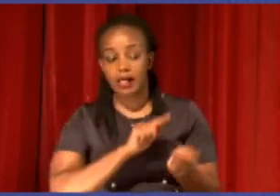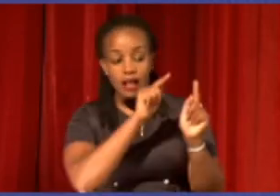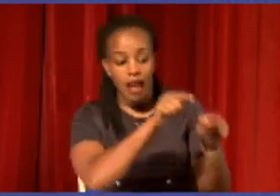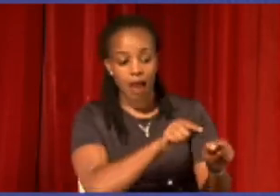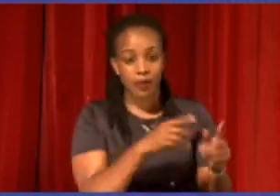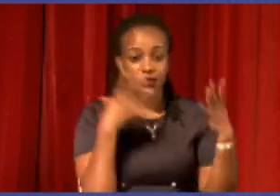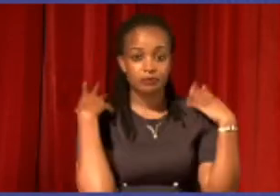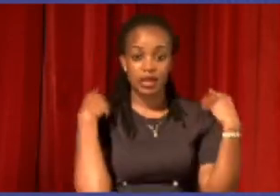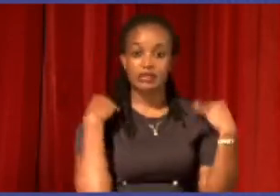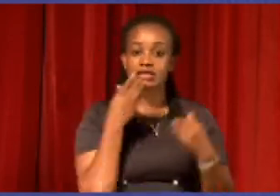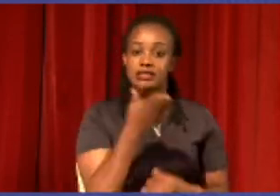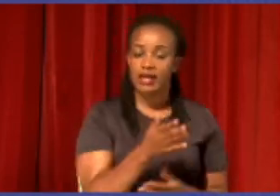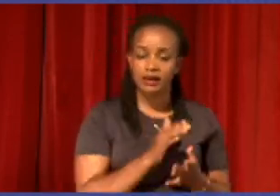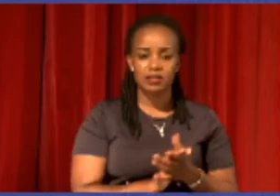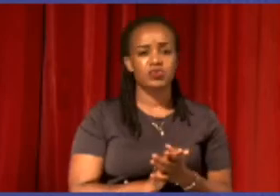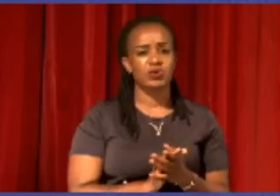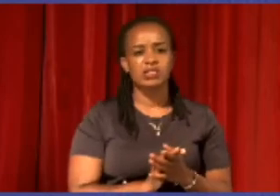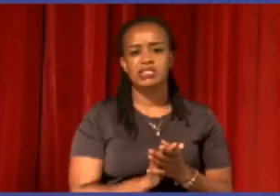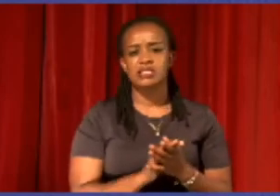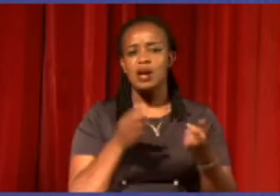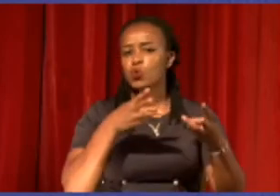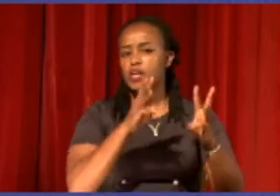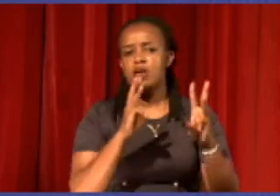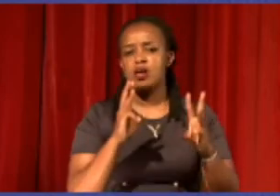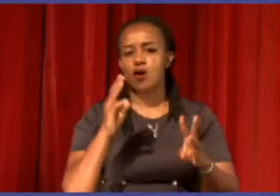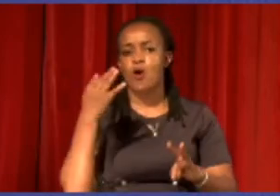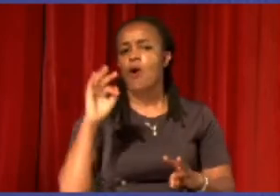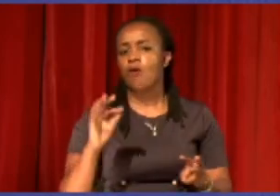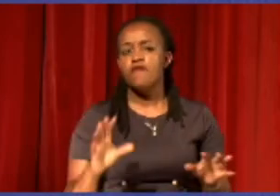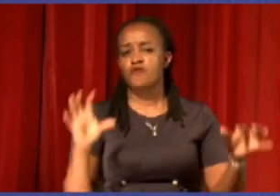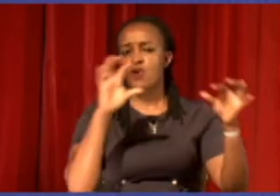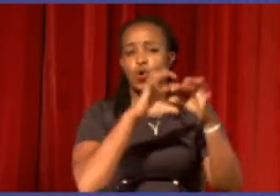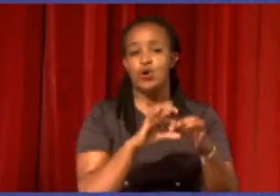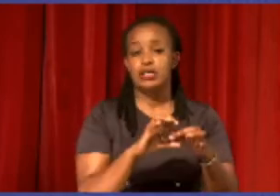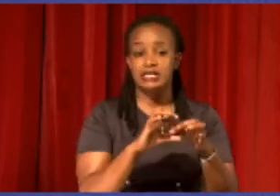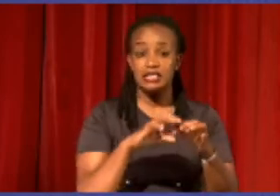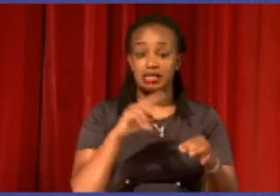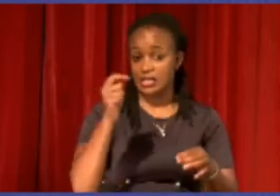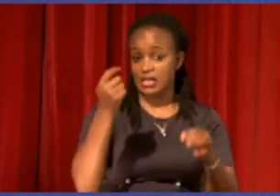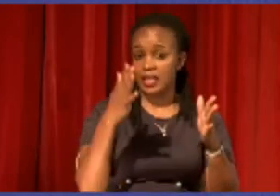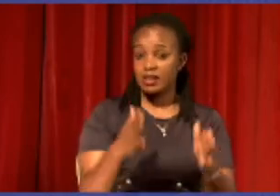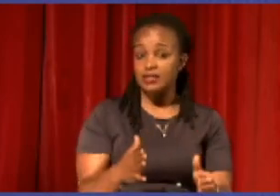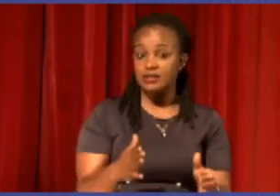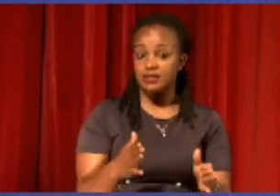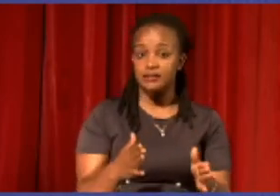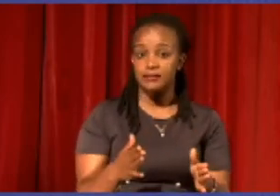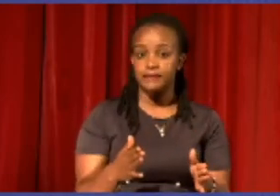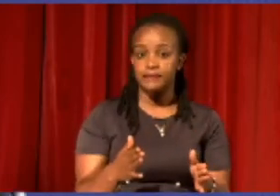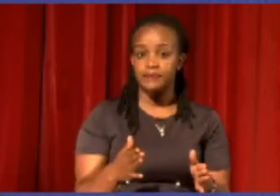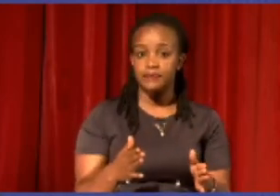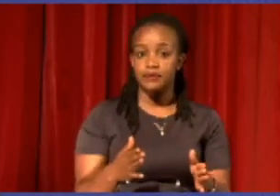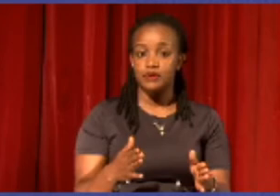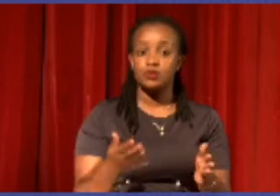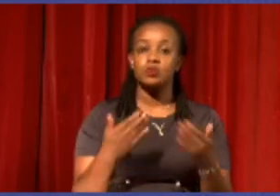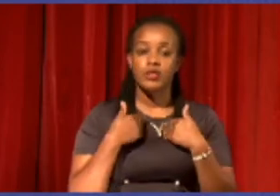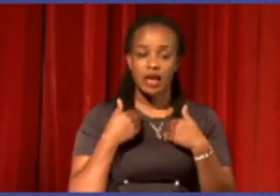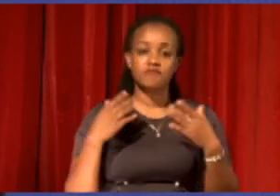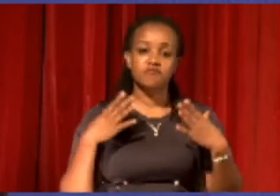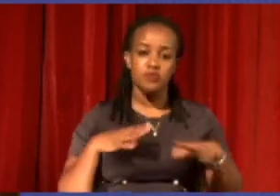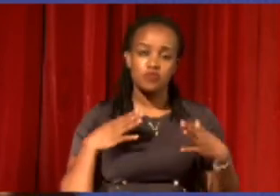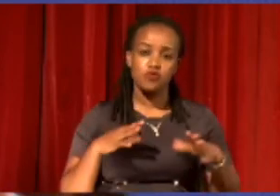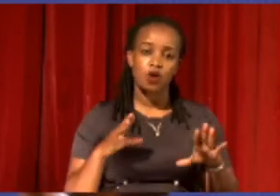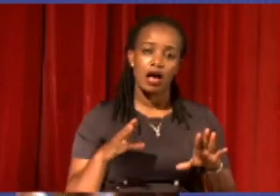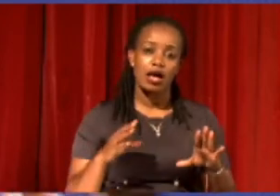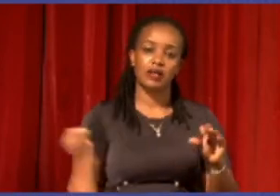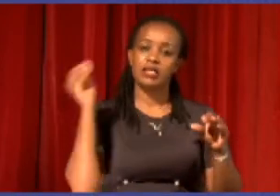that these guys are coming to record, I will see that I can take care of their tea and lunch or something like that. Oh, wow. So there are people coming in. Mm. And you'll be